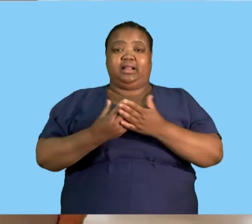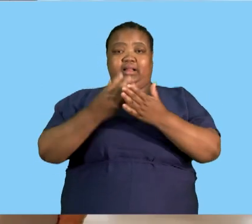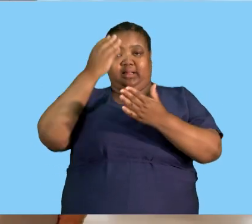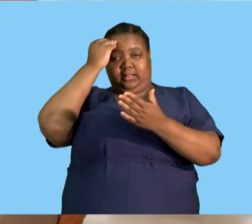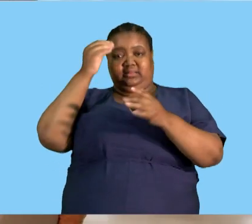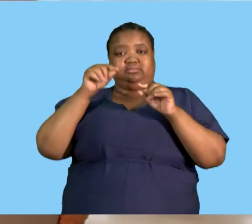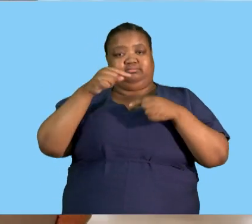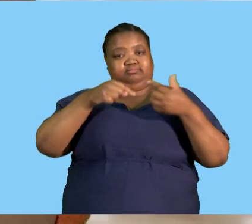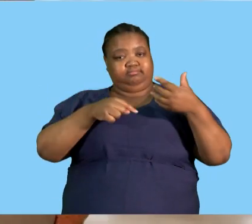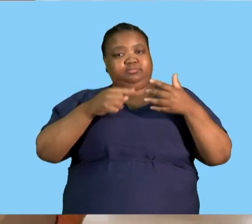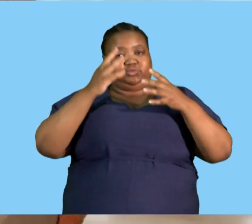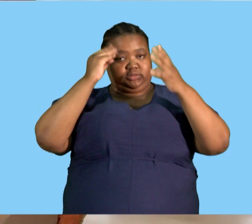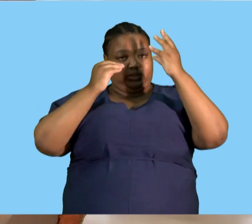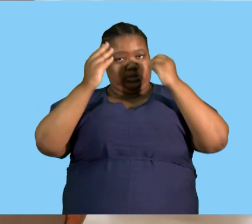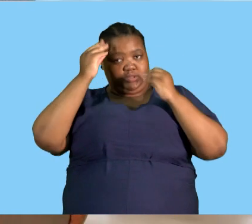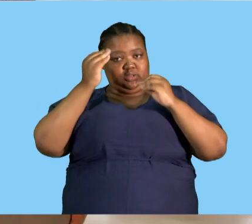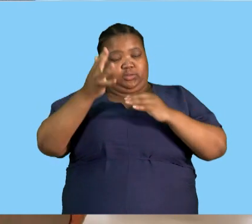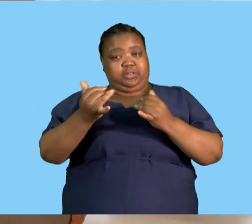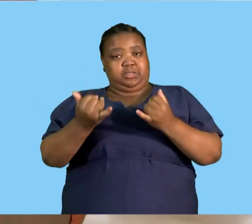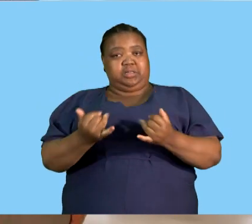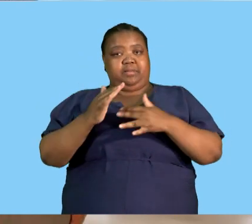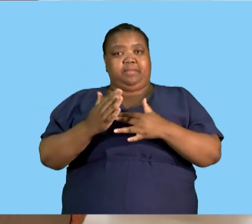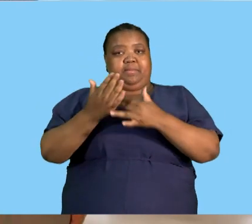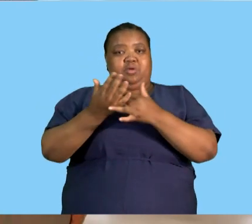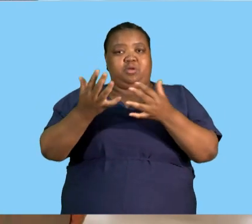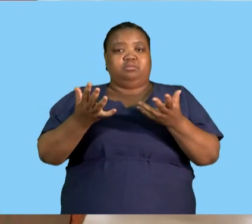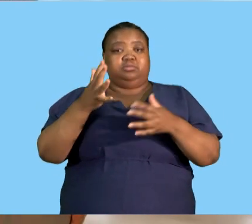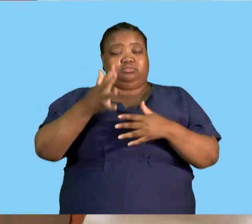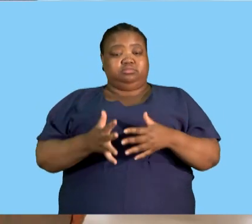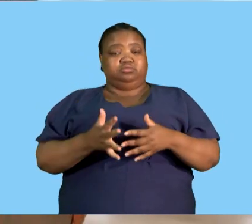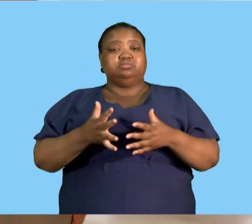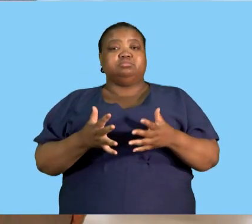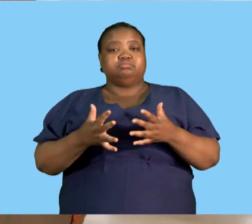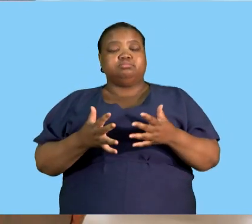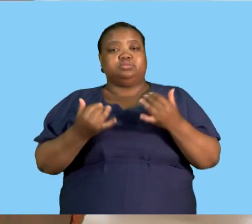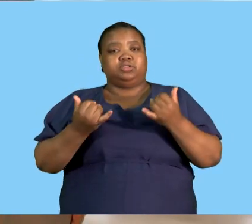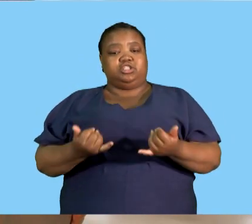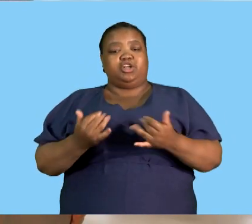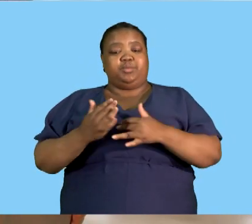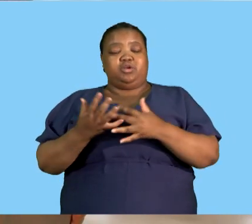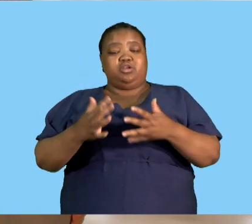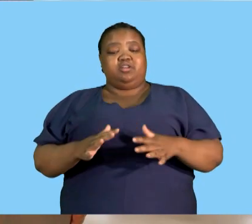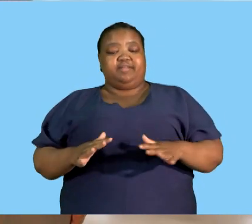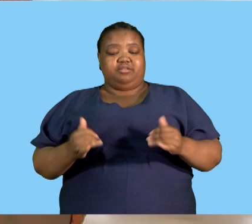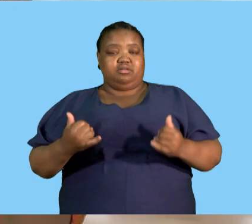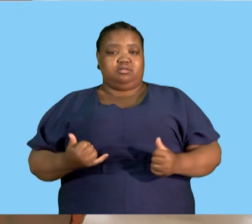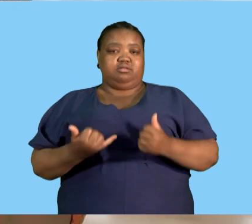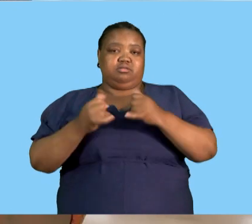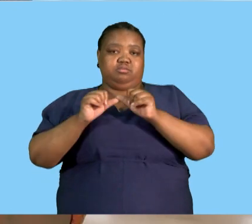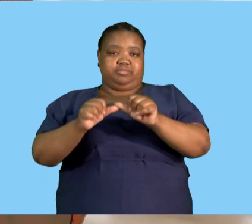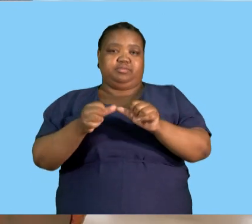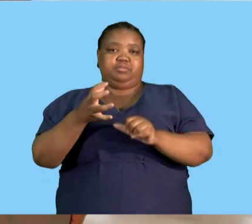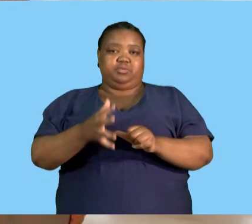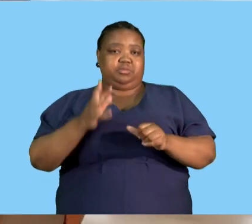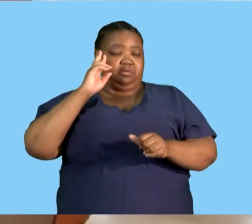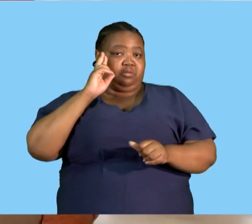is what we'll be doing in this session or during this lesson. But for now, we're going to take a quick break, and then when we